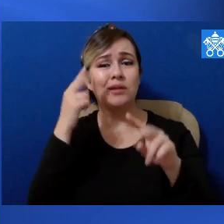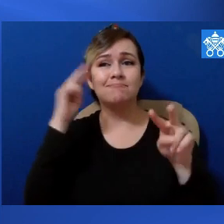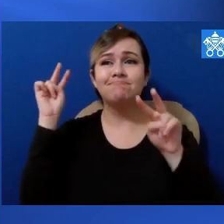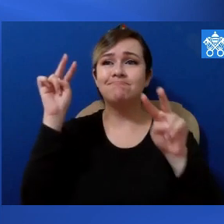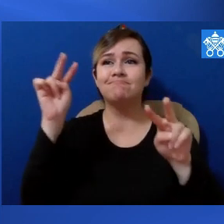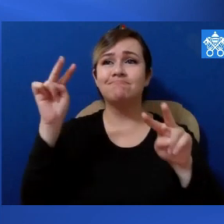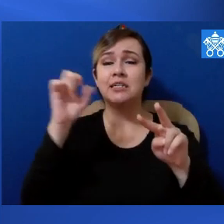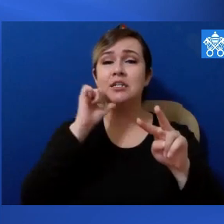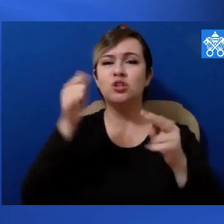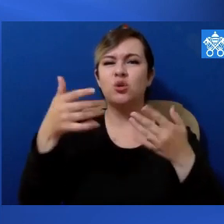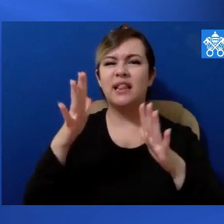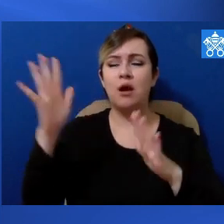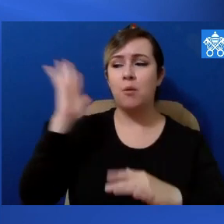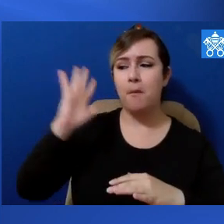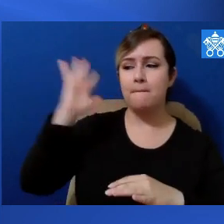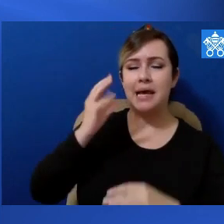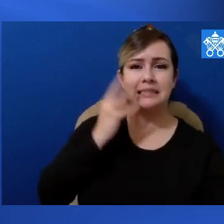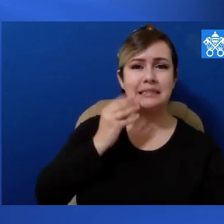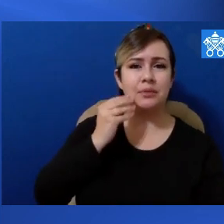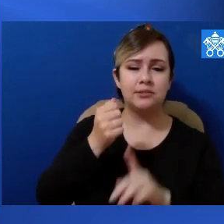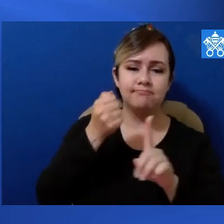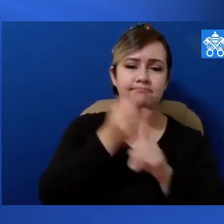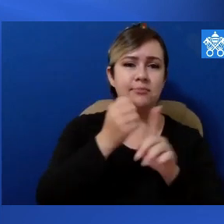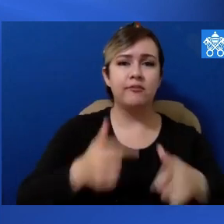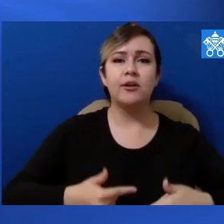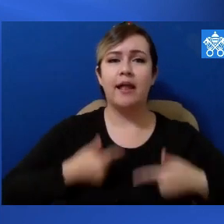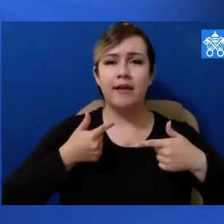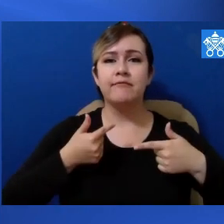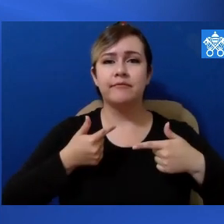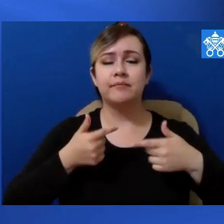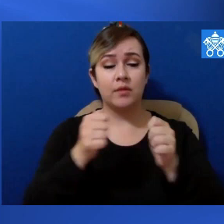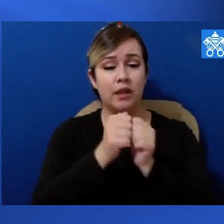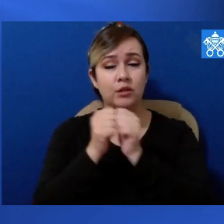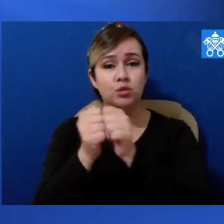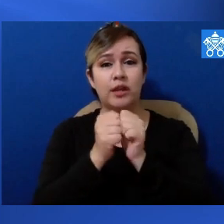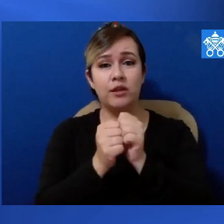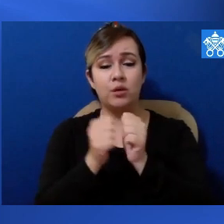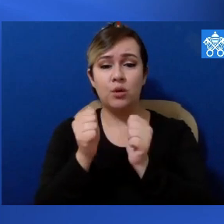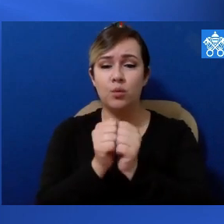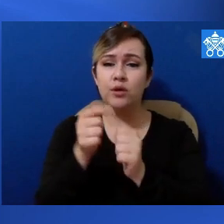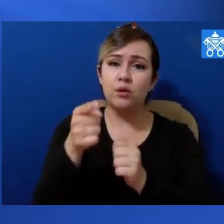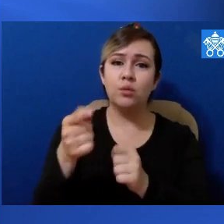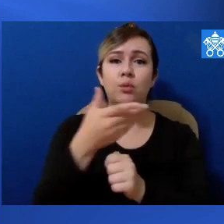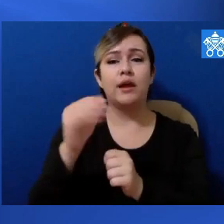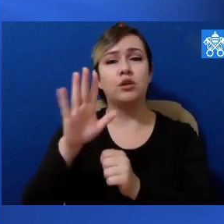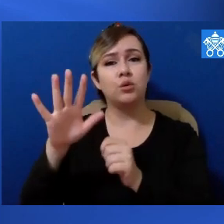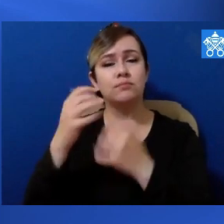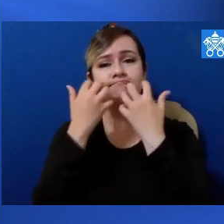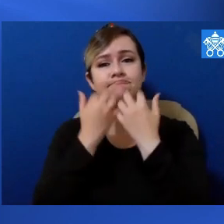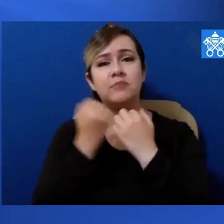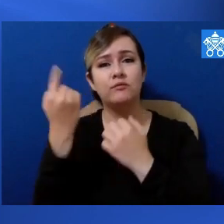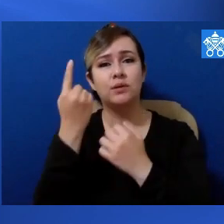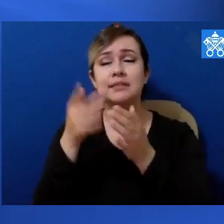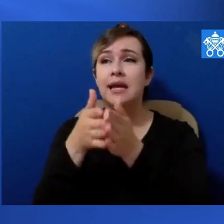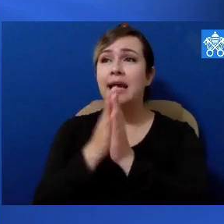past condition your life. Work to achieve the things you desire, and together with you and your loved ones, I